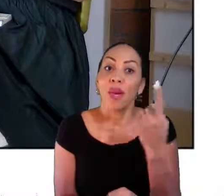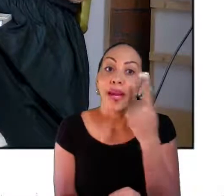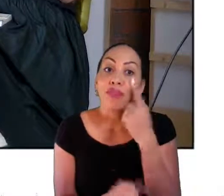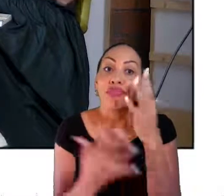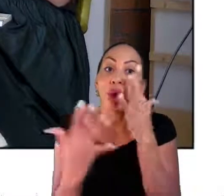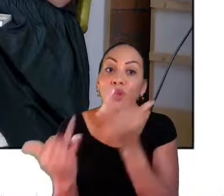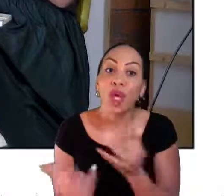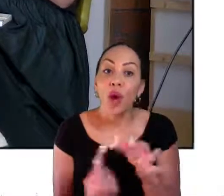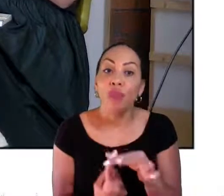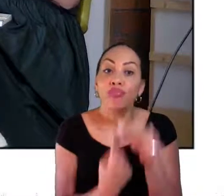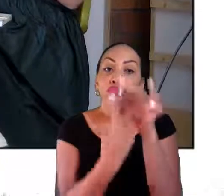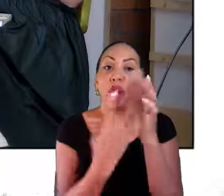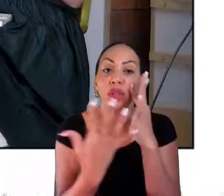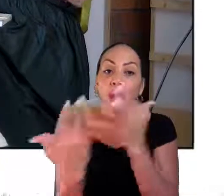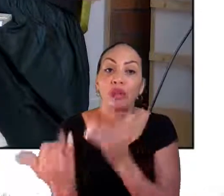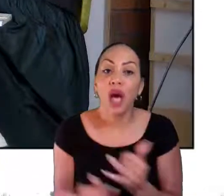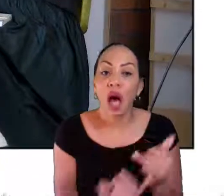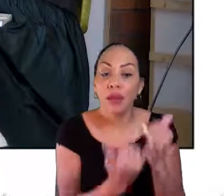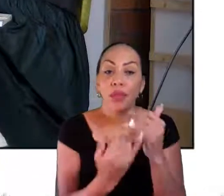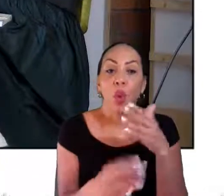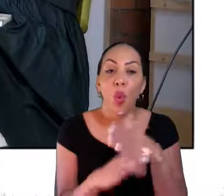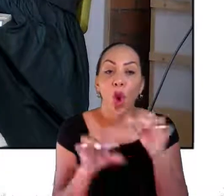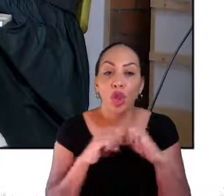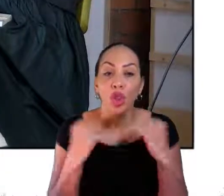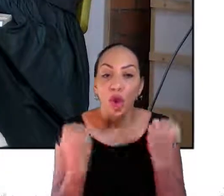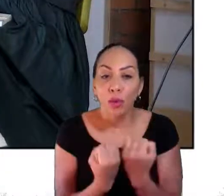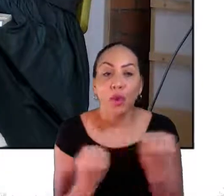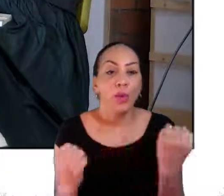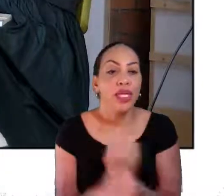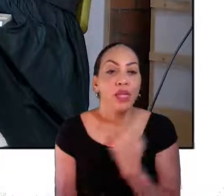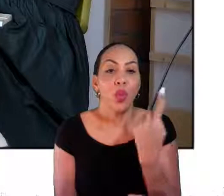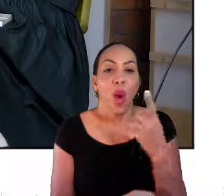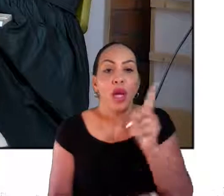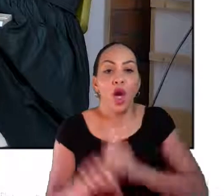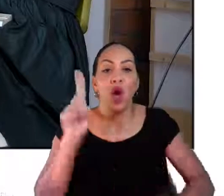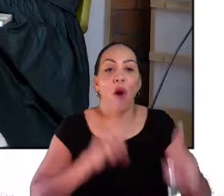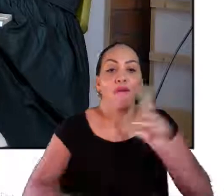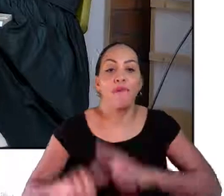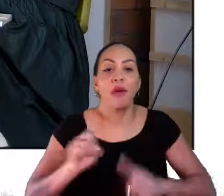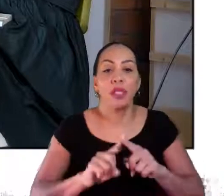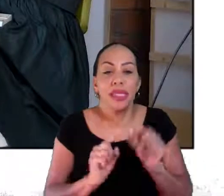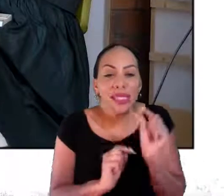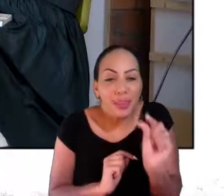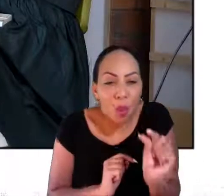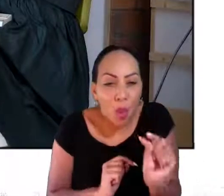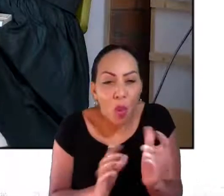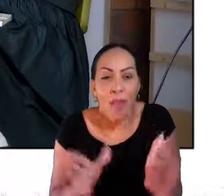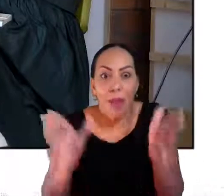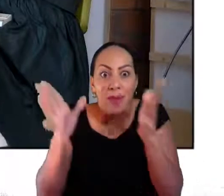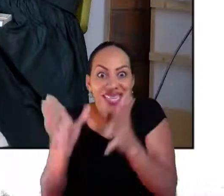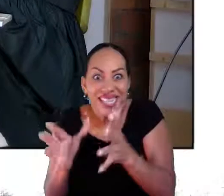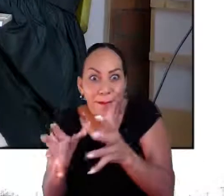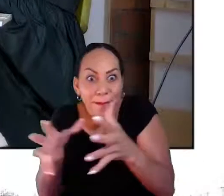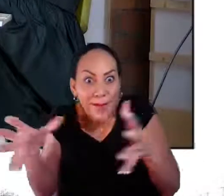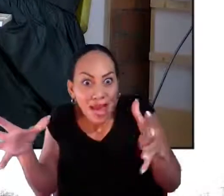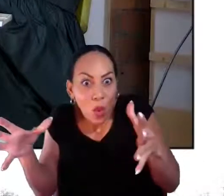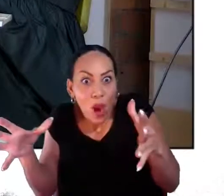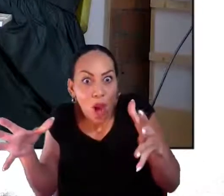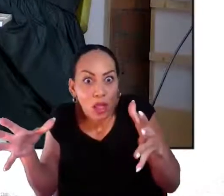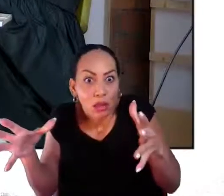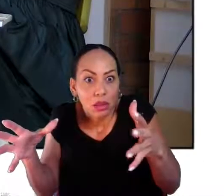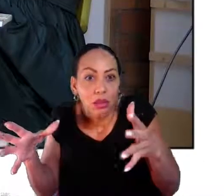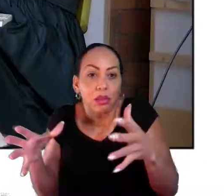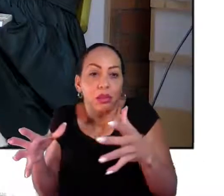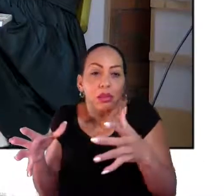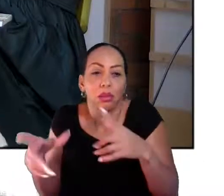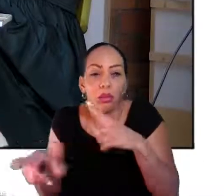a micro one at a conference, a big day-long one with a massive team. And so we've tried lots of ways